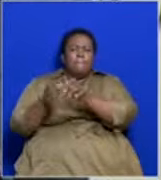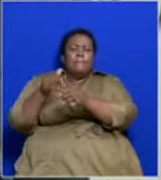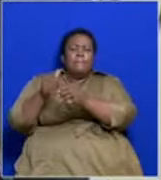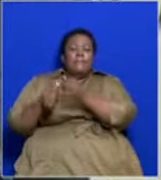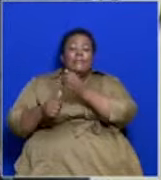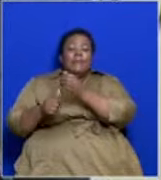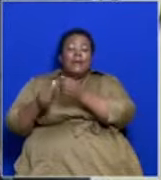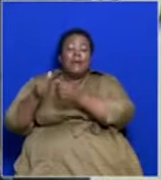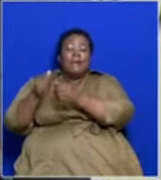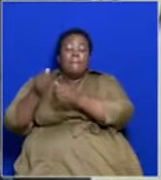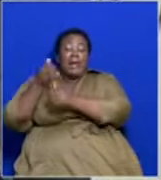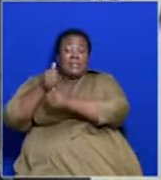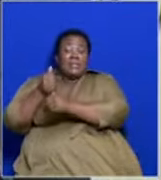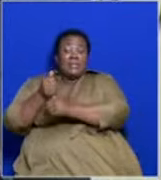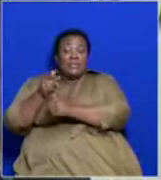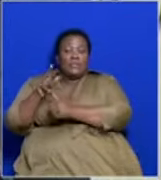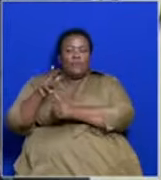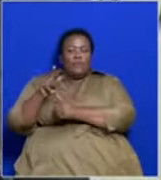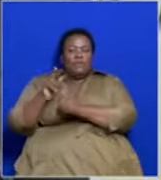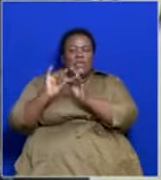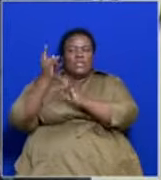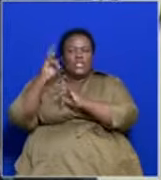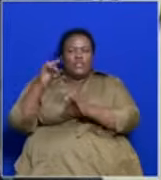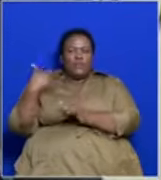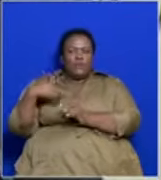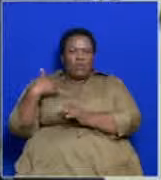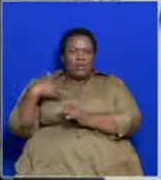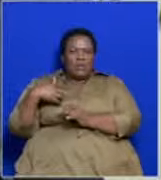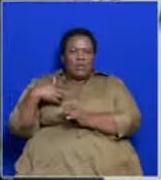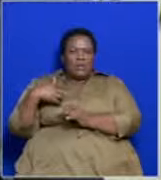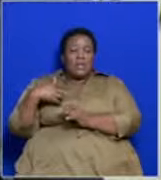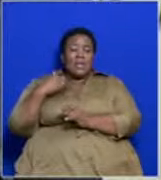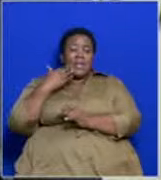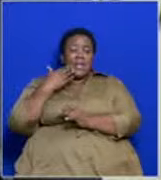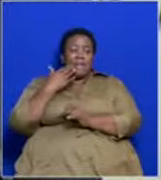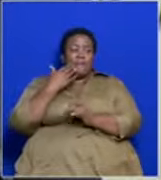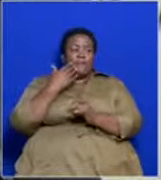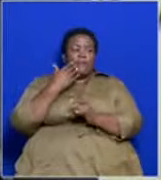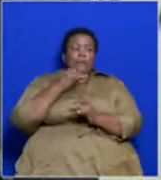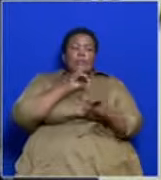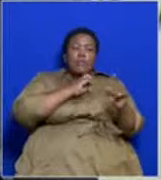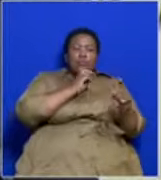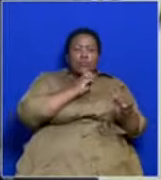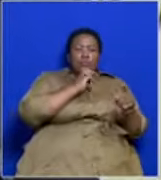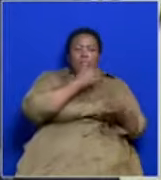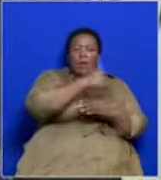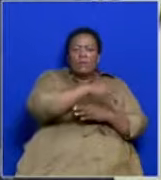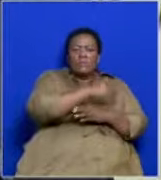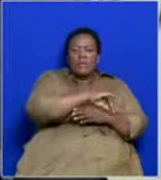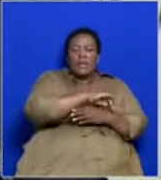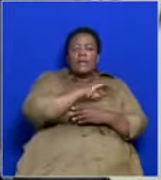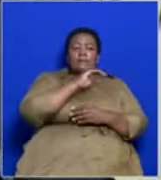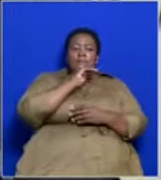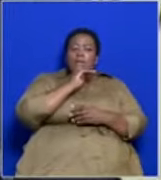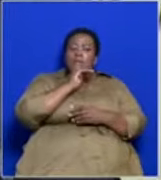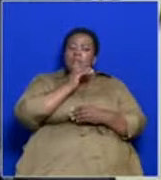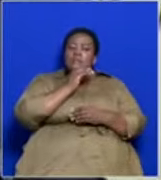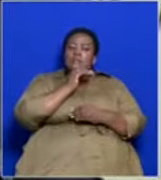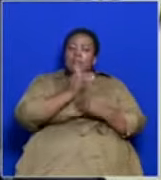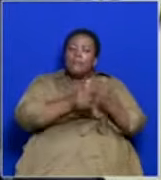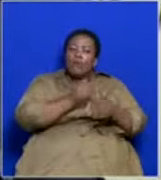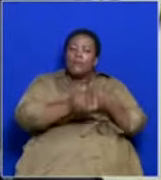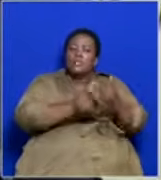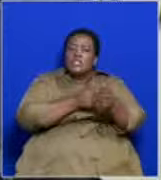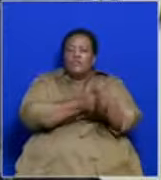Ekurhuleni, it must be procedural, which means now those assets which were in